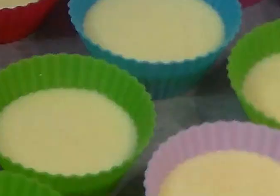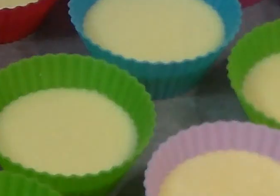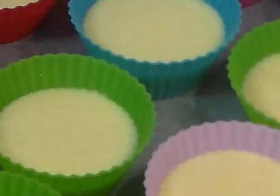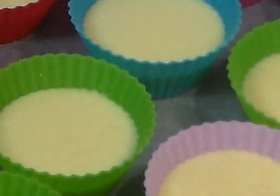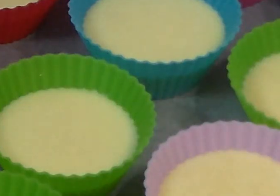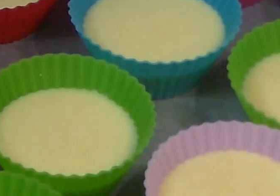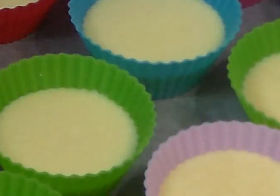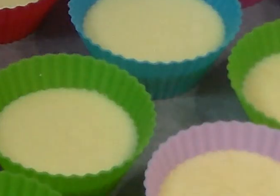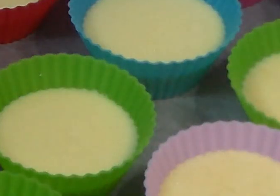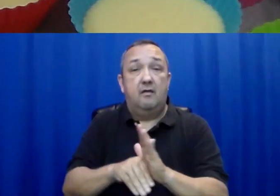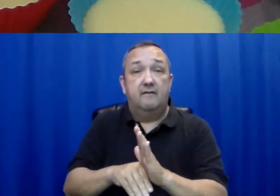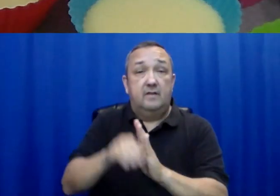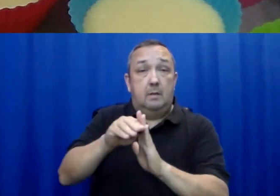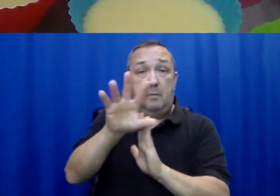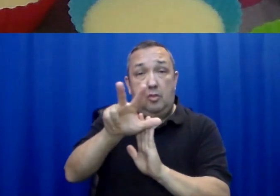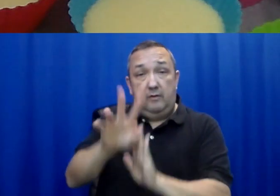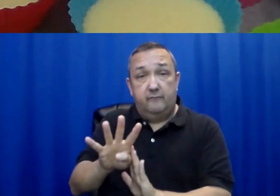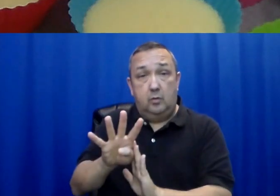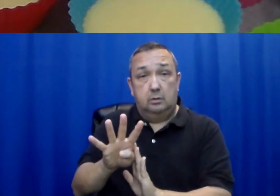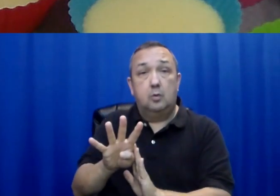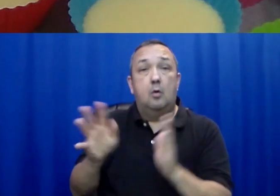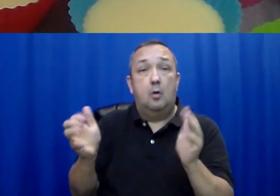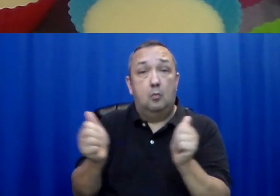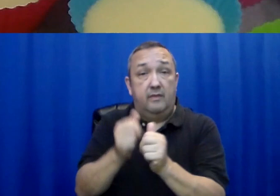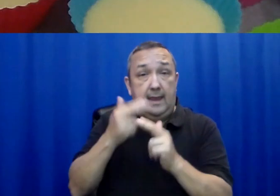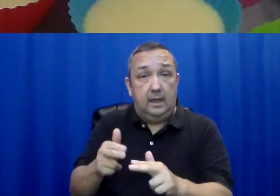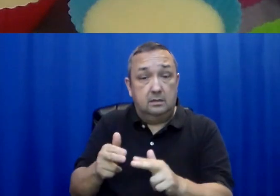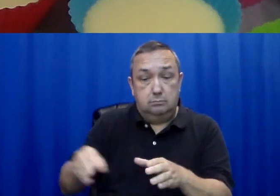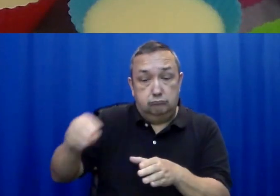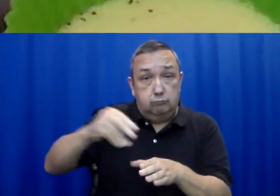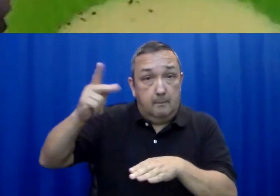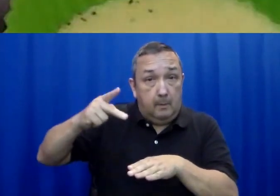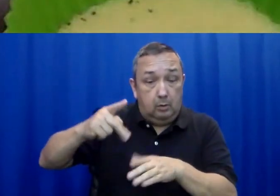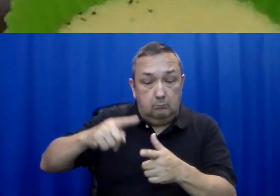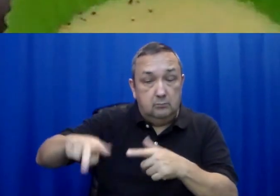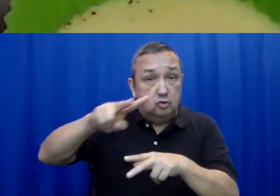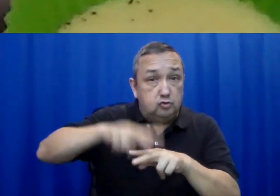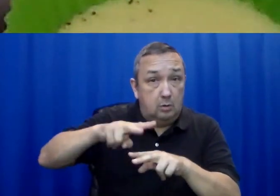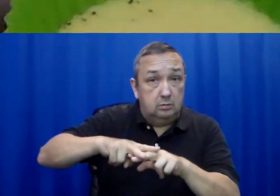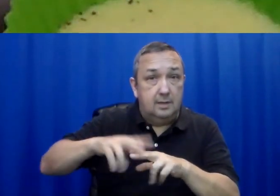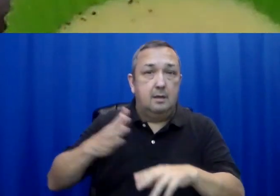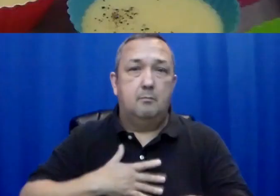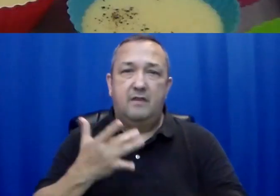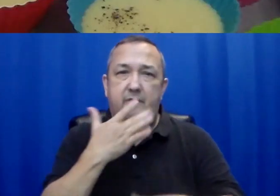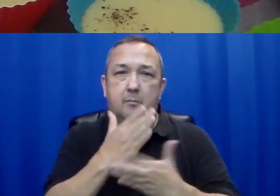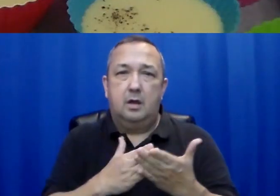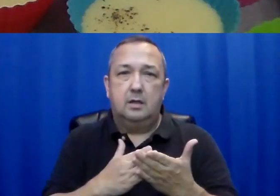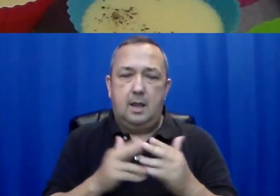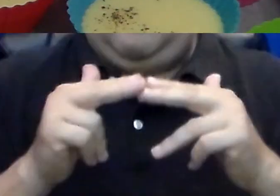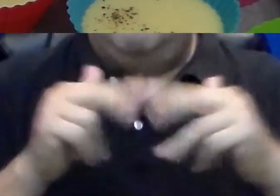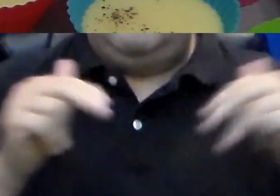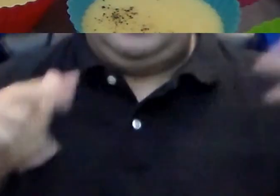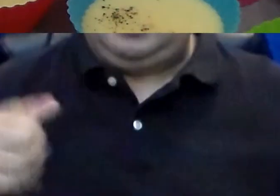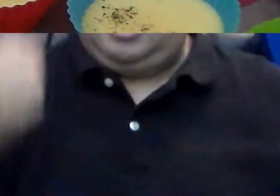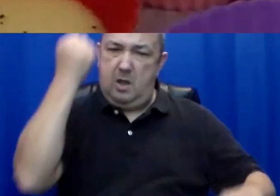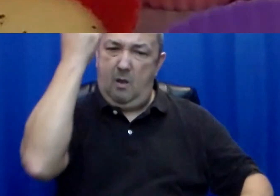in the description below for you. Now fill them up about 3/4 fill with your egg mixture, put on some pepper, add a little salt, and my